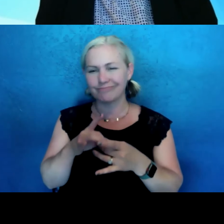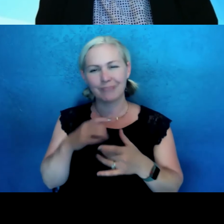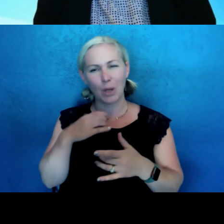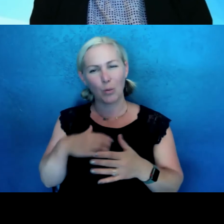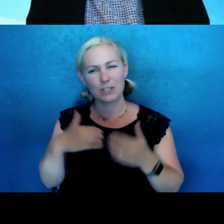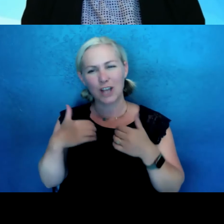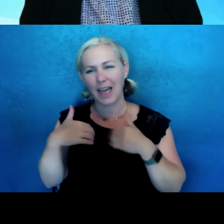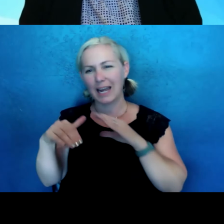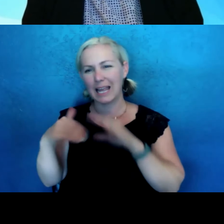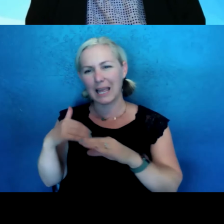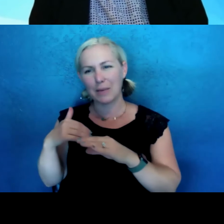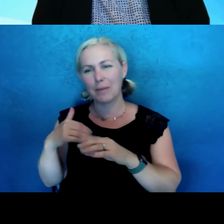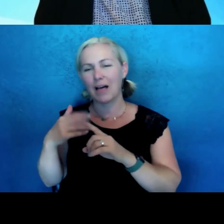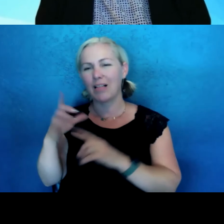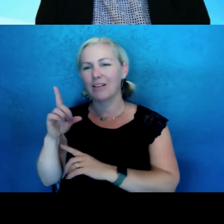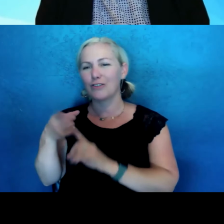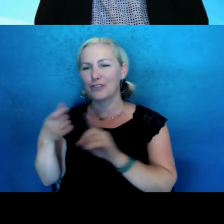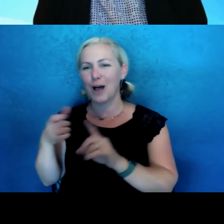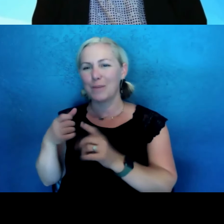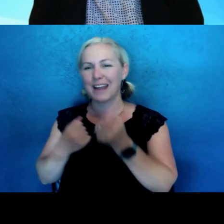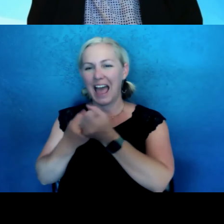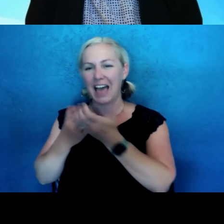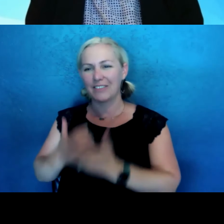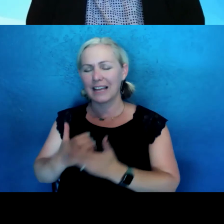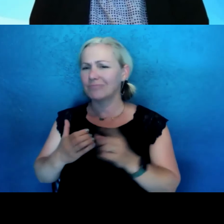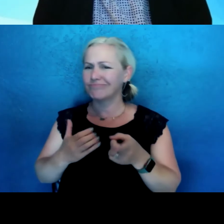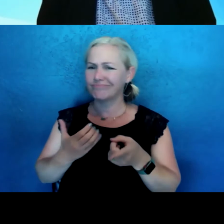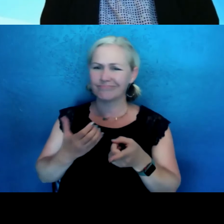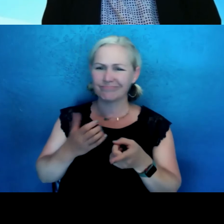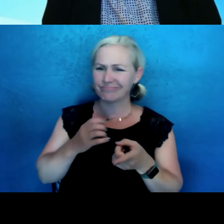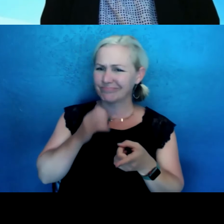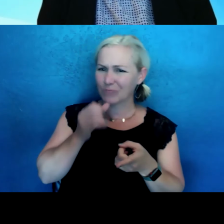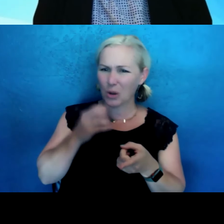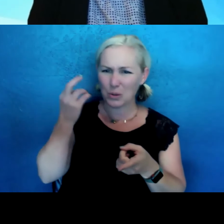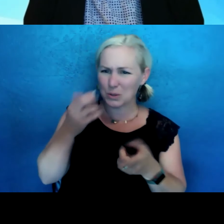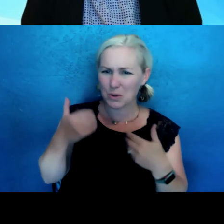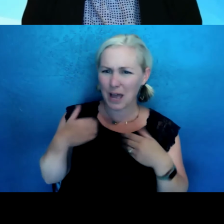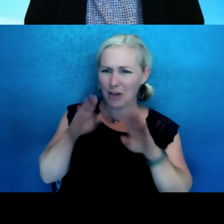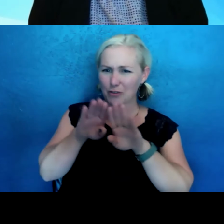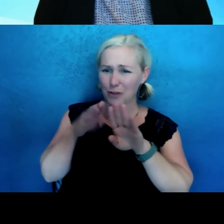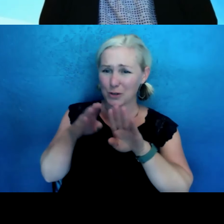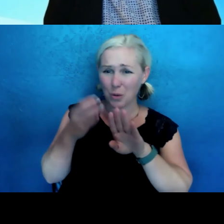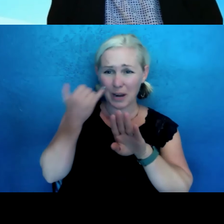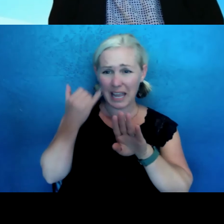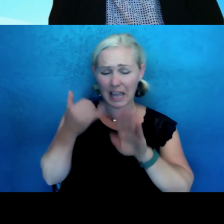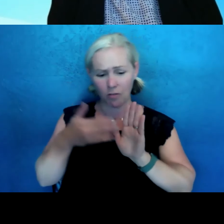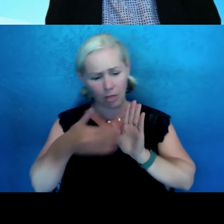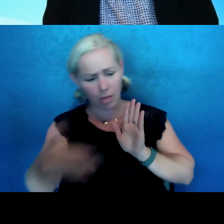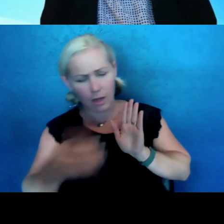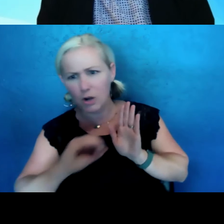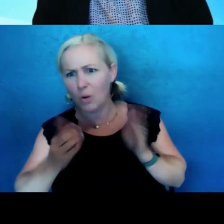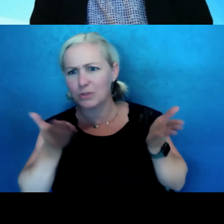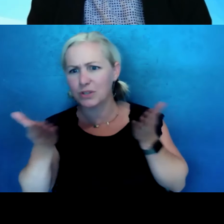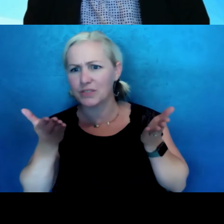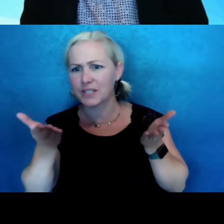longtime advocates, Deb, who says, but there's no use to have a front door and coordination if the services aren't there. And if what you end up doing